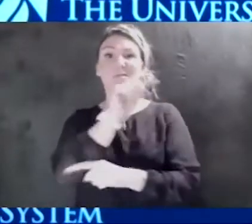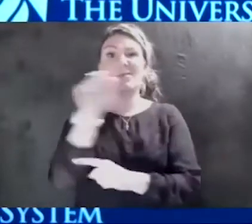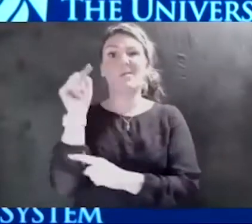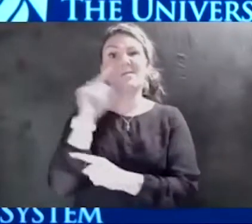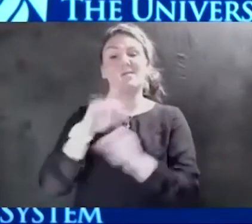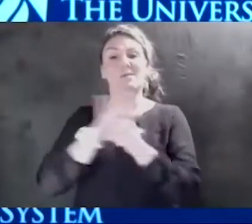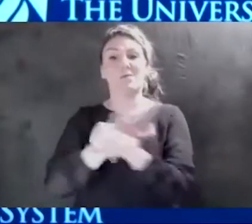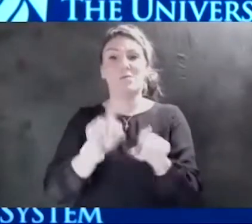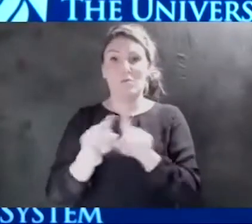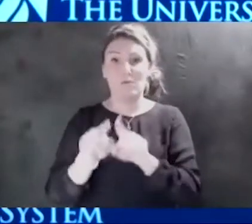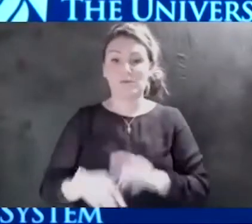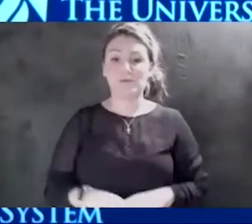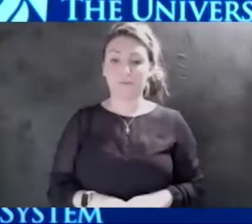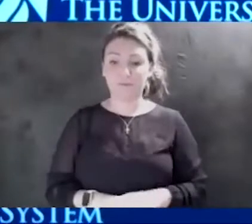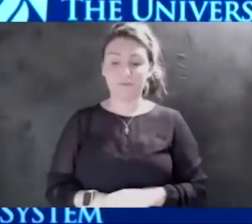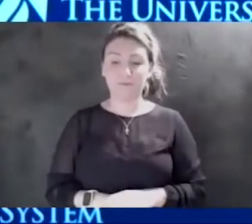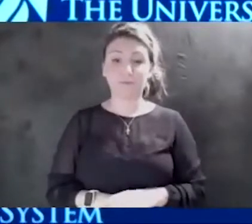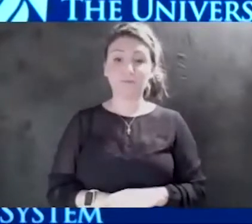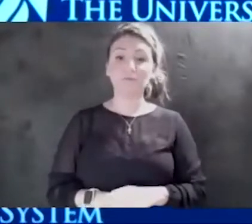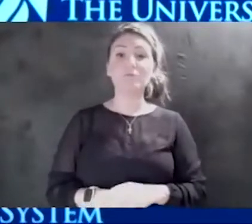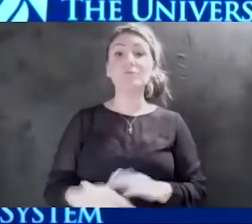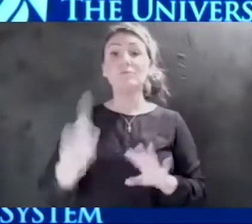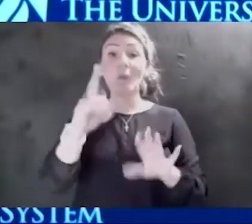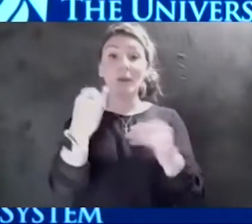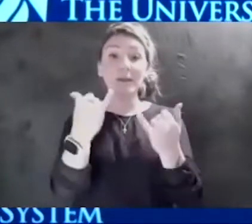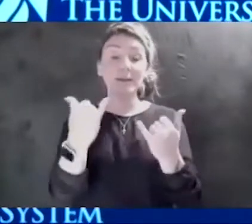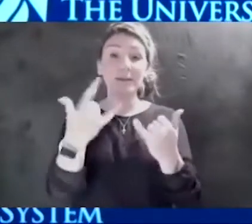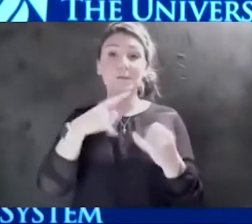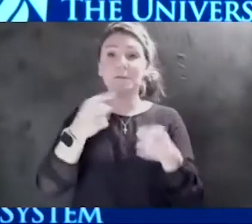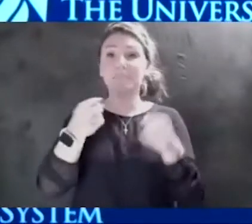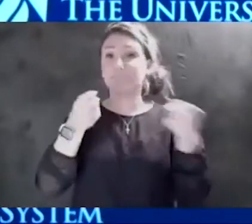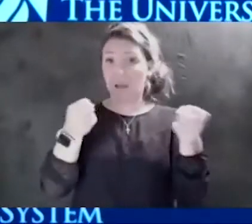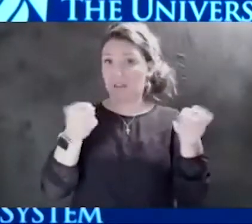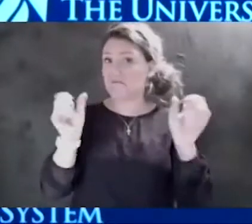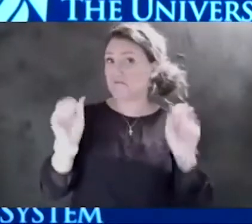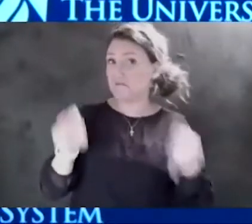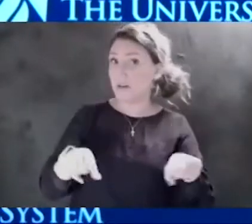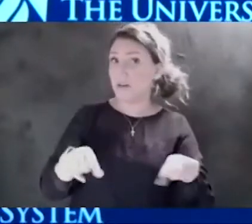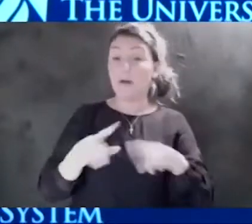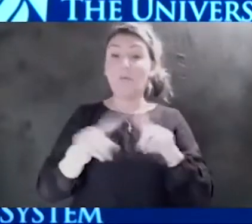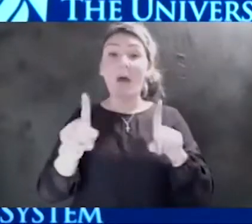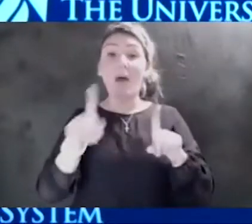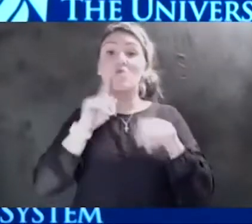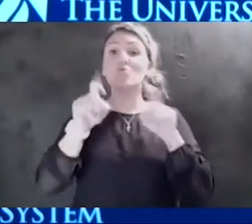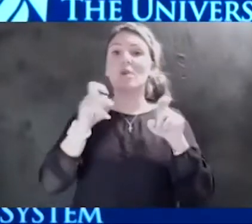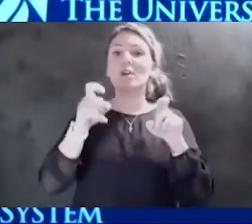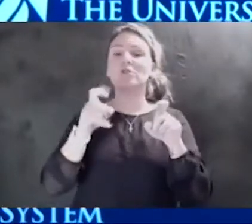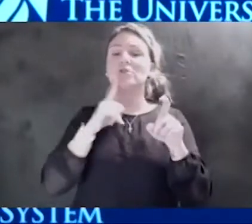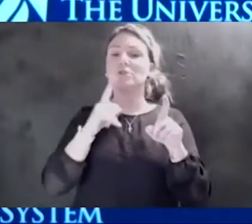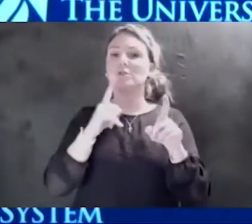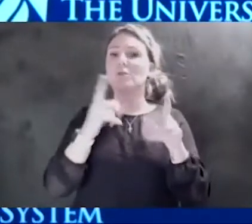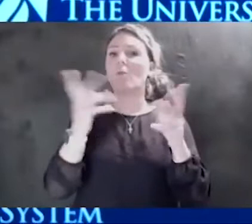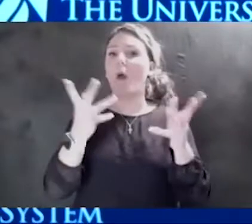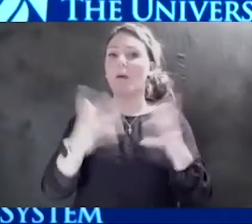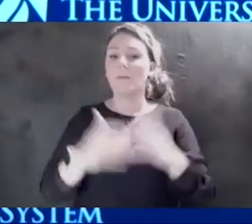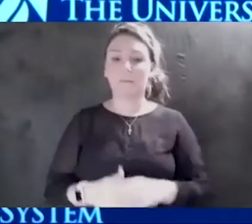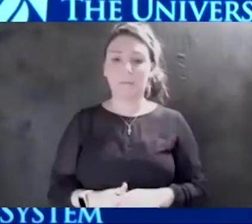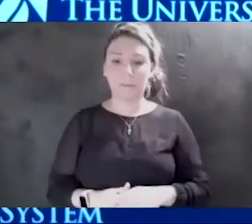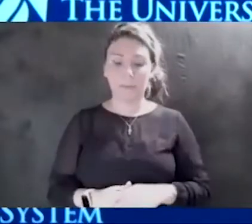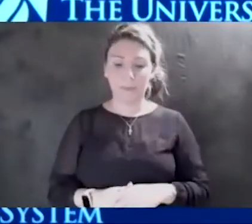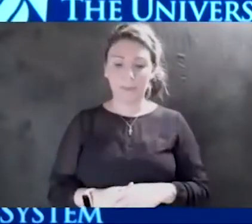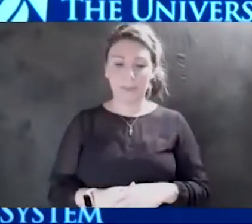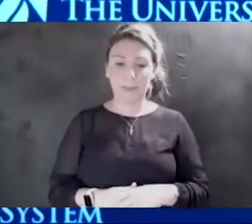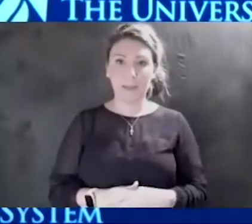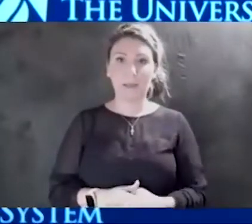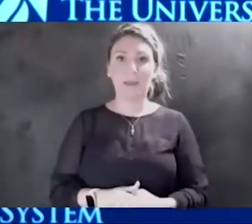where we are today, we can manage. The question is the following. You saw that